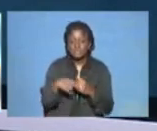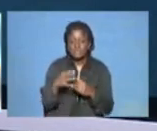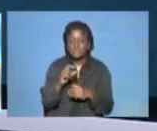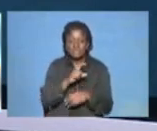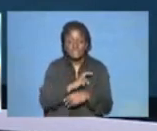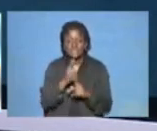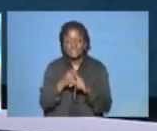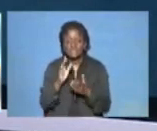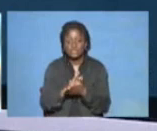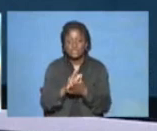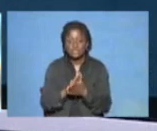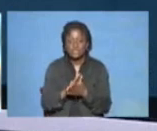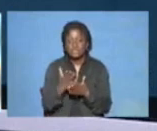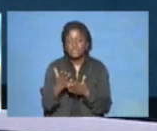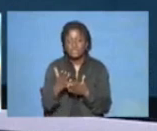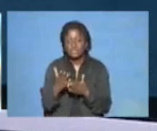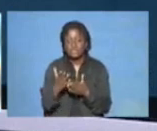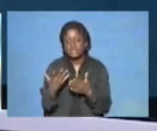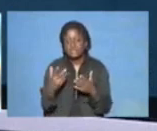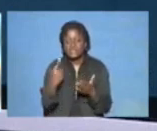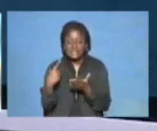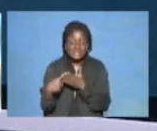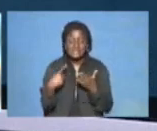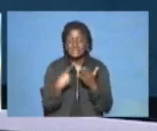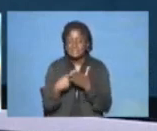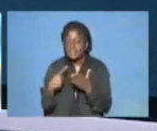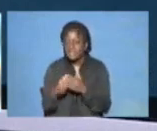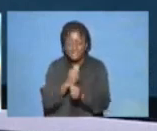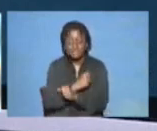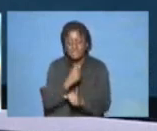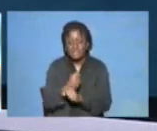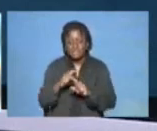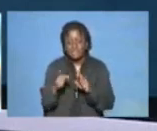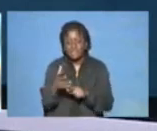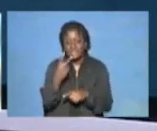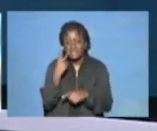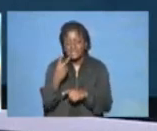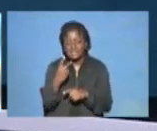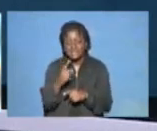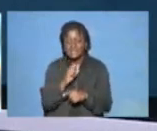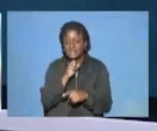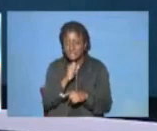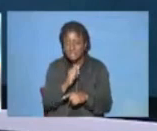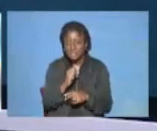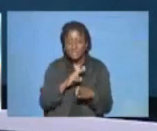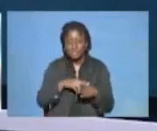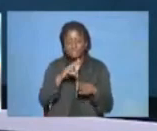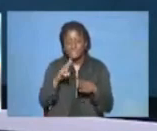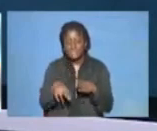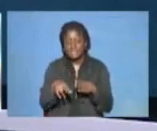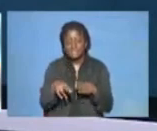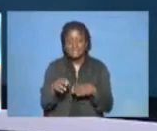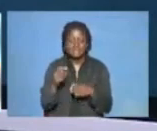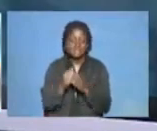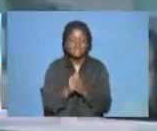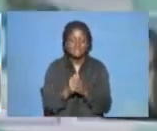police to school campuses fiercely debated, but officials say they're seeing definite results. Cleopatra Murphy has